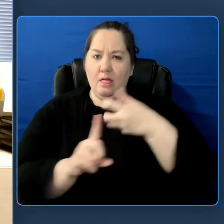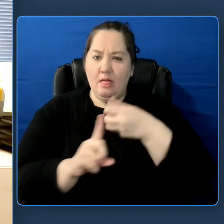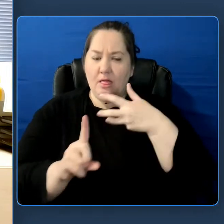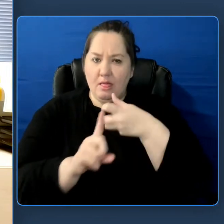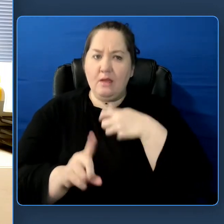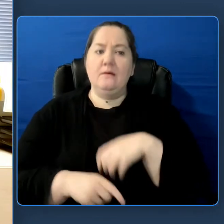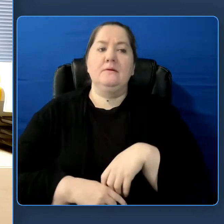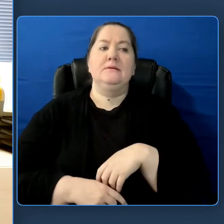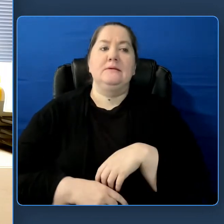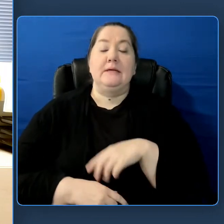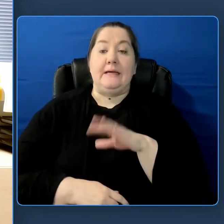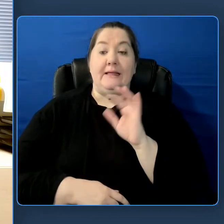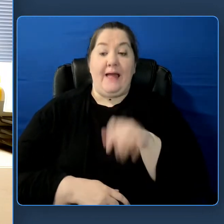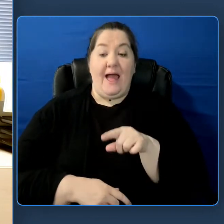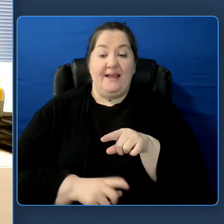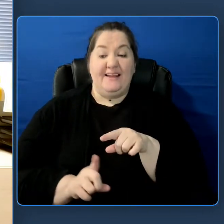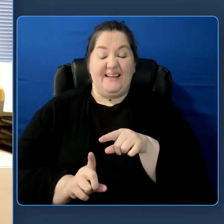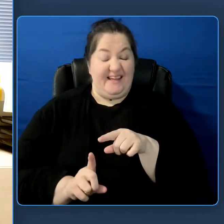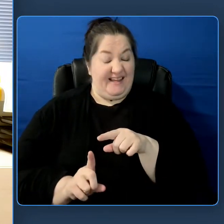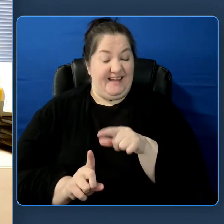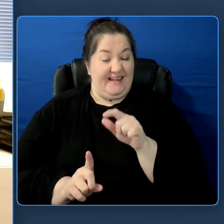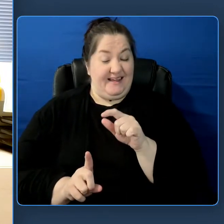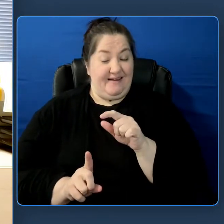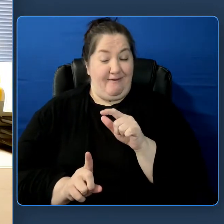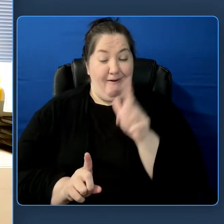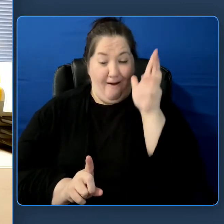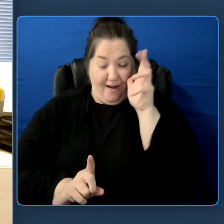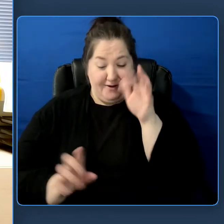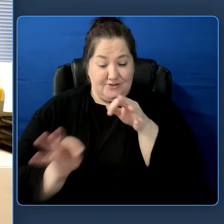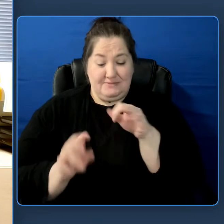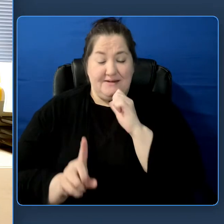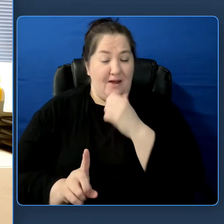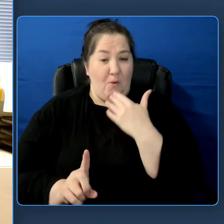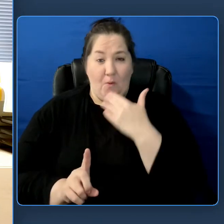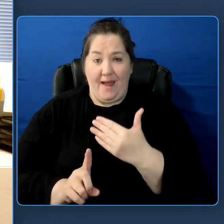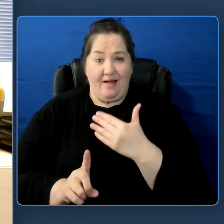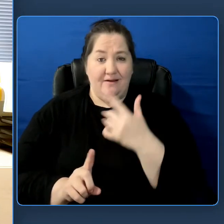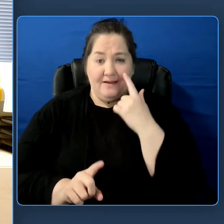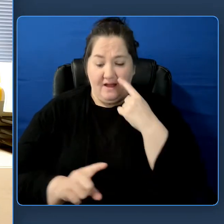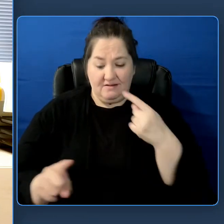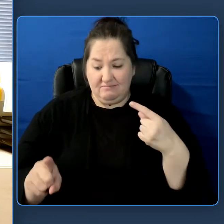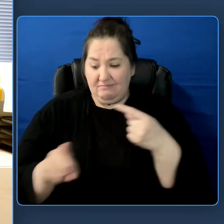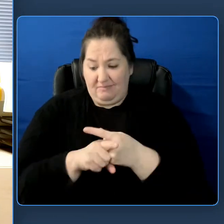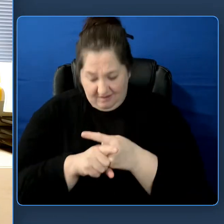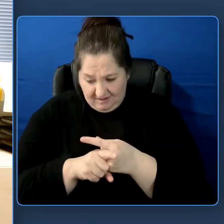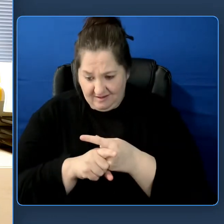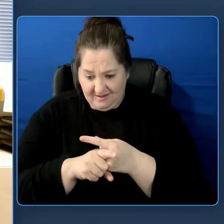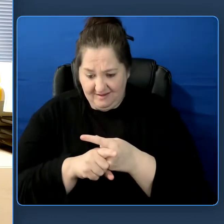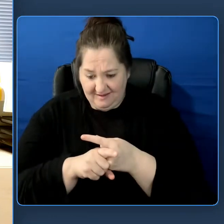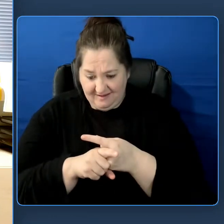Audio description, if not done well, can collide with the